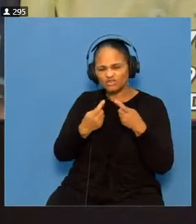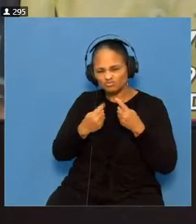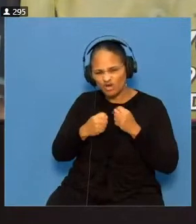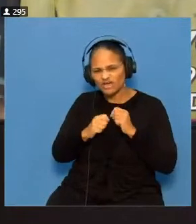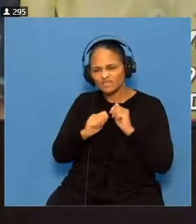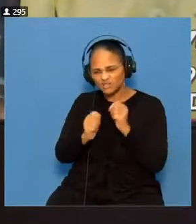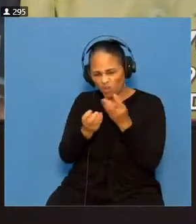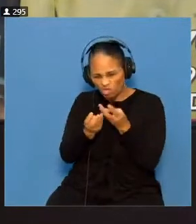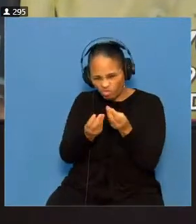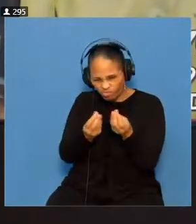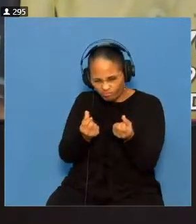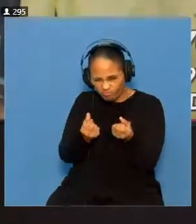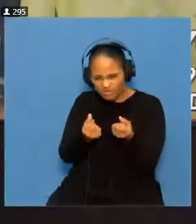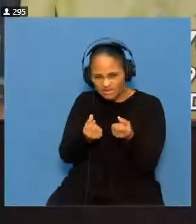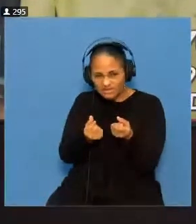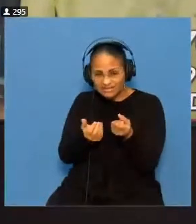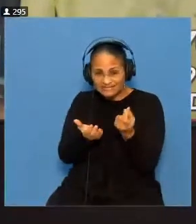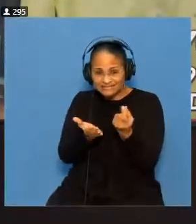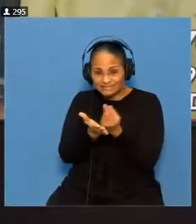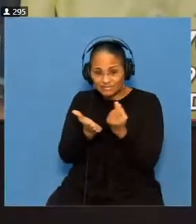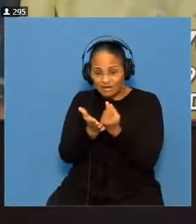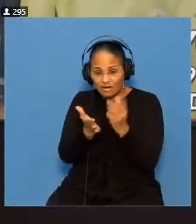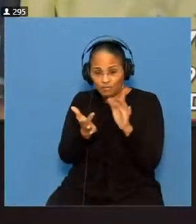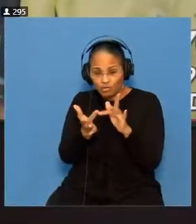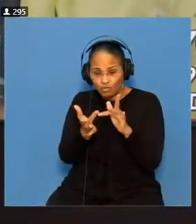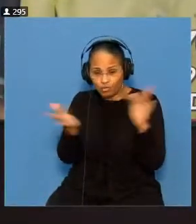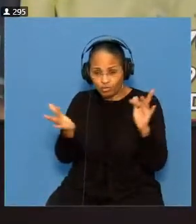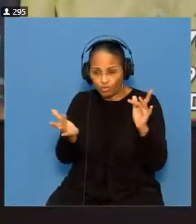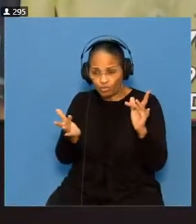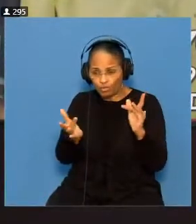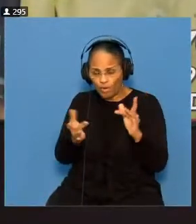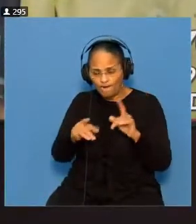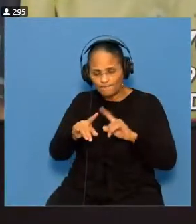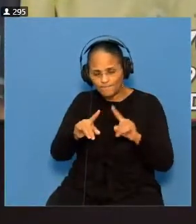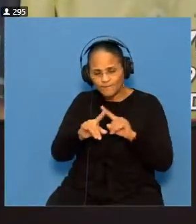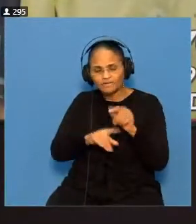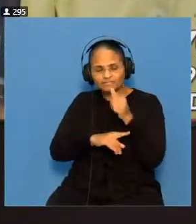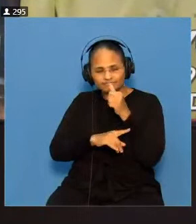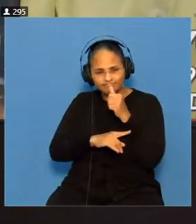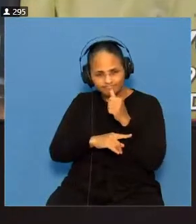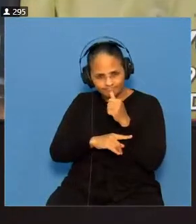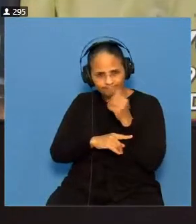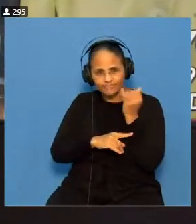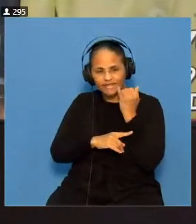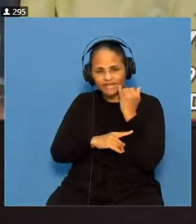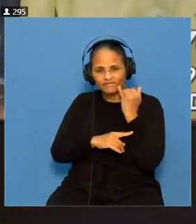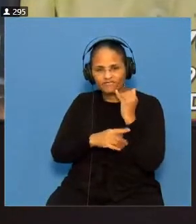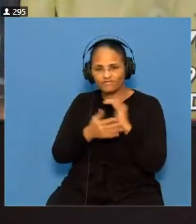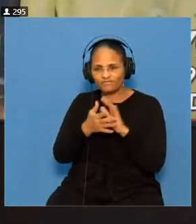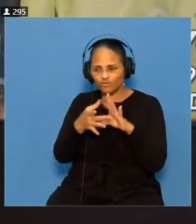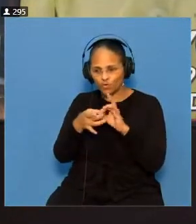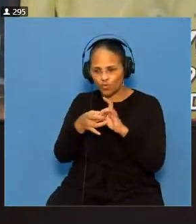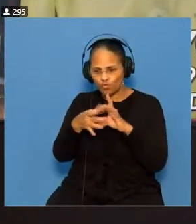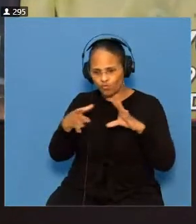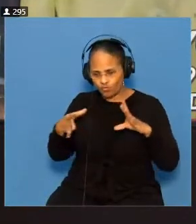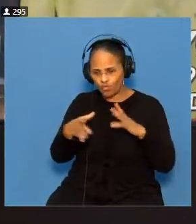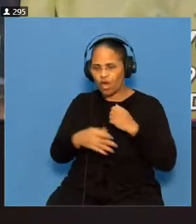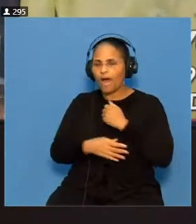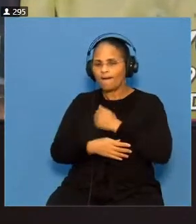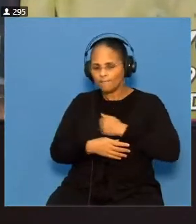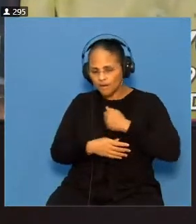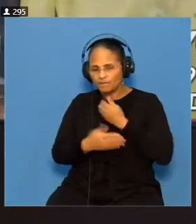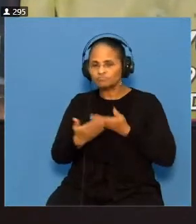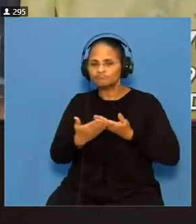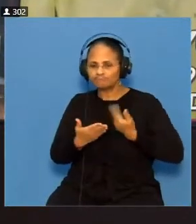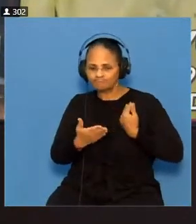phones sometimes disconnecting people, but the reality is just be patient. If you get disconnected, I apologize in advance and